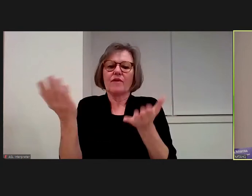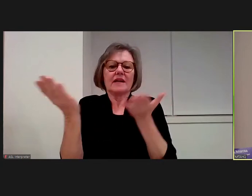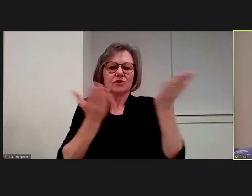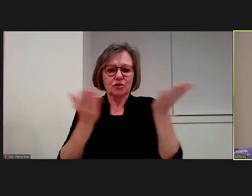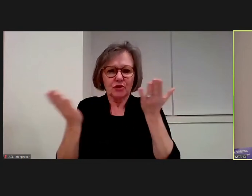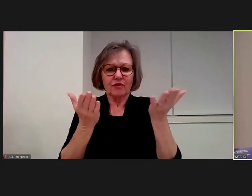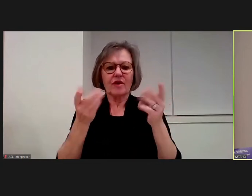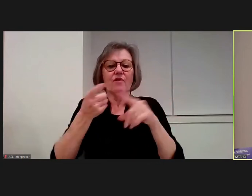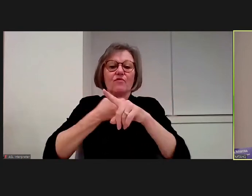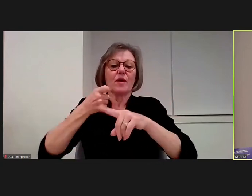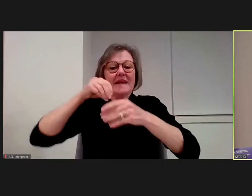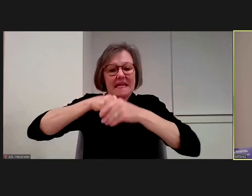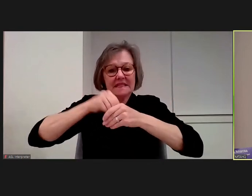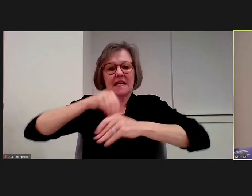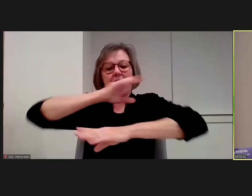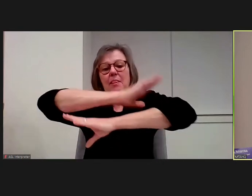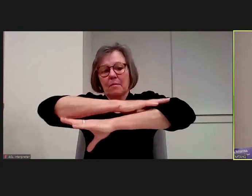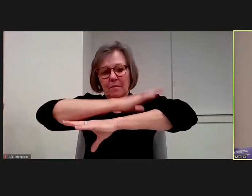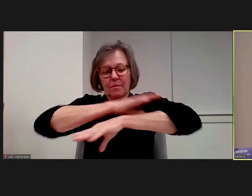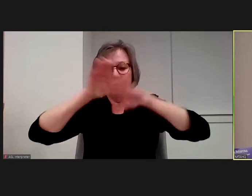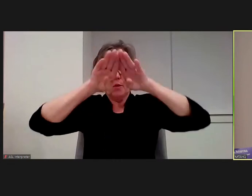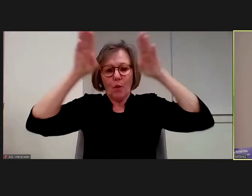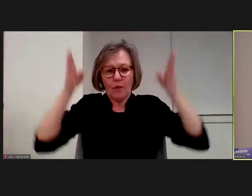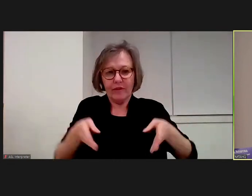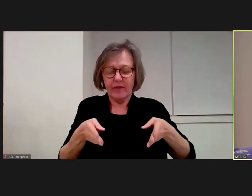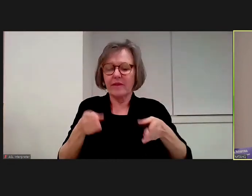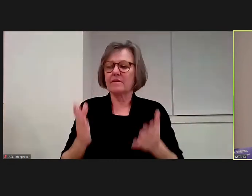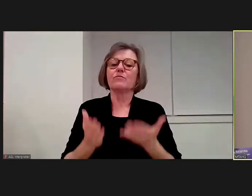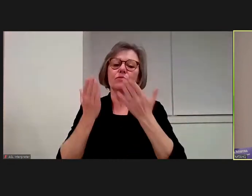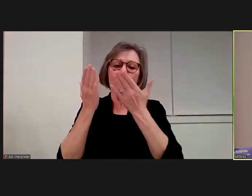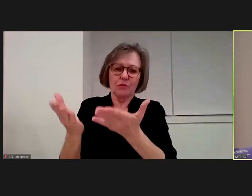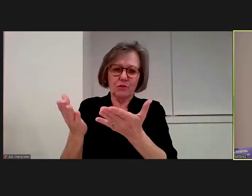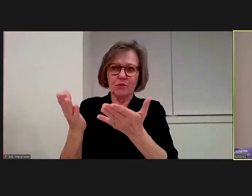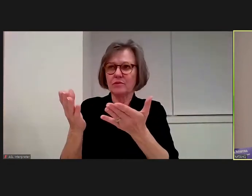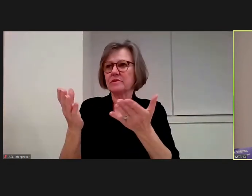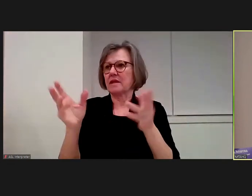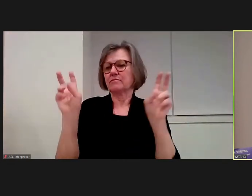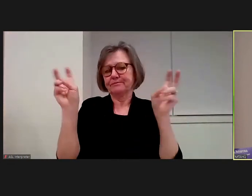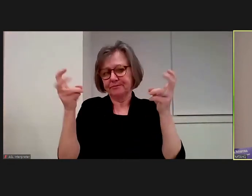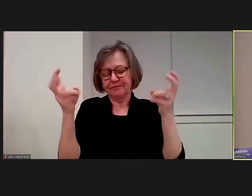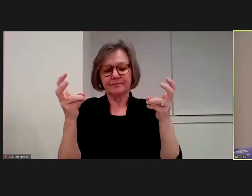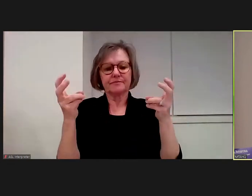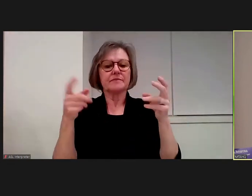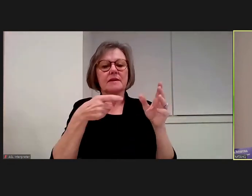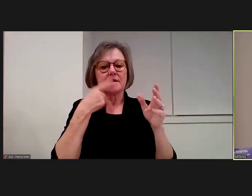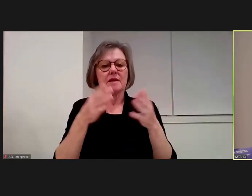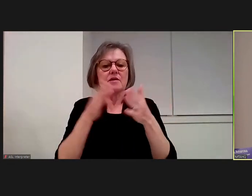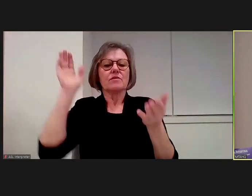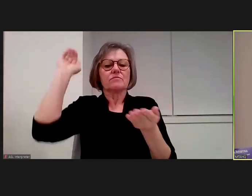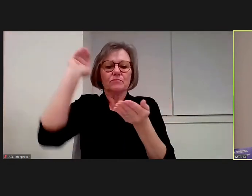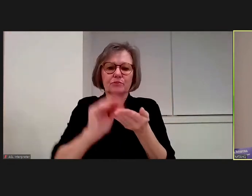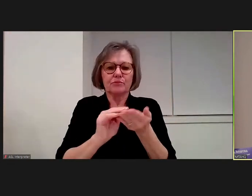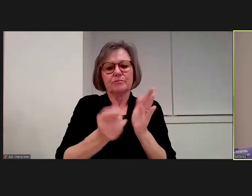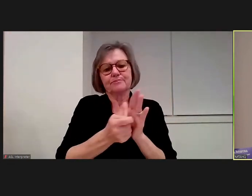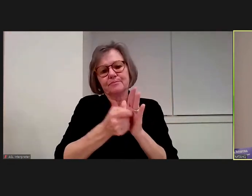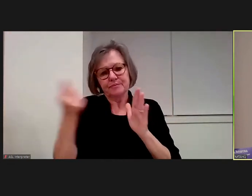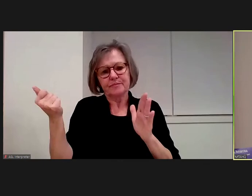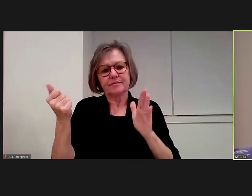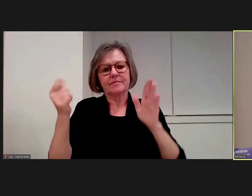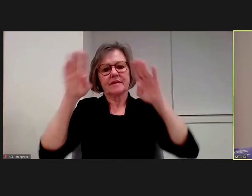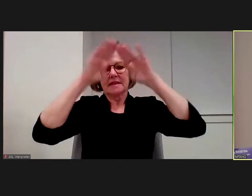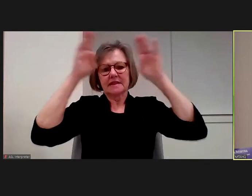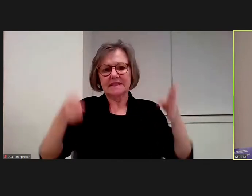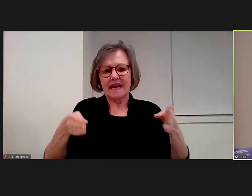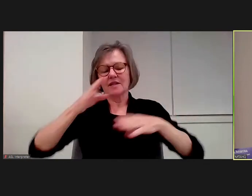services from booths. The proposal that is subject of this public hearing is the reduction or elimination of station booth